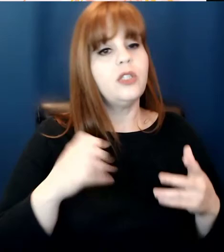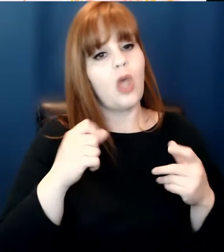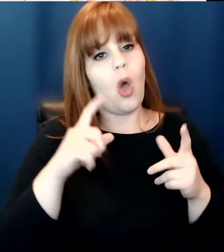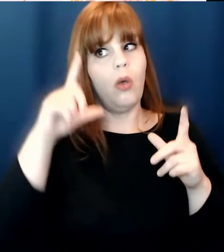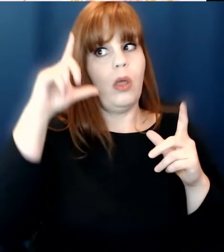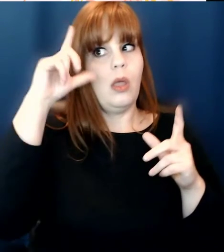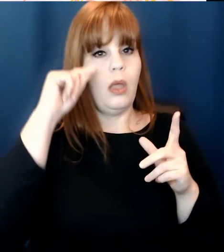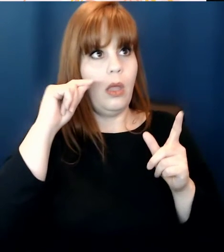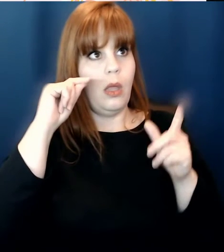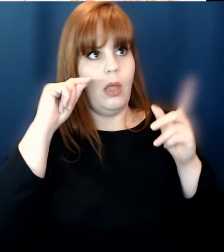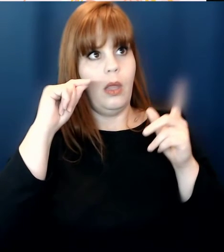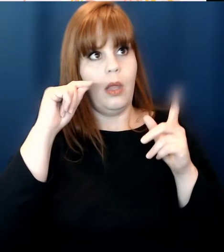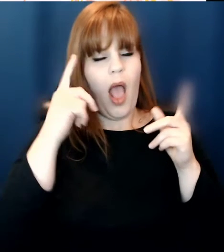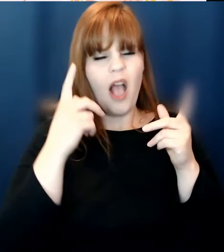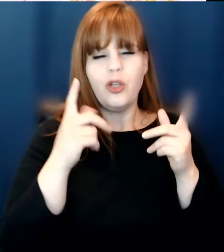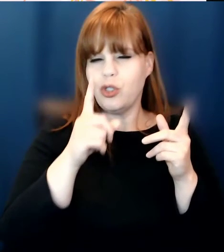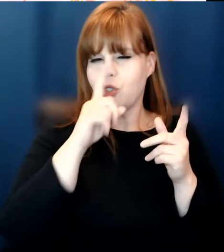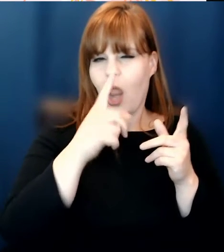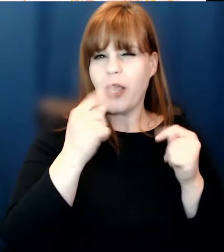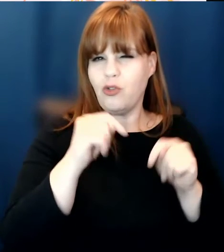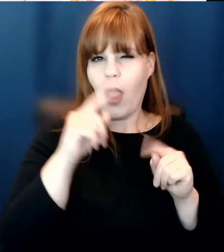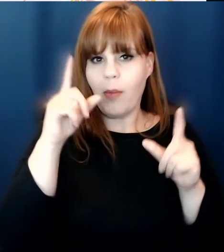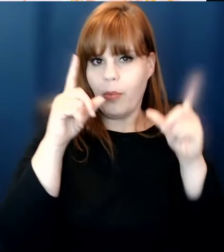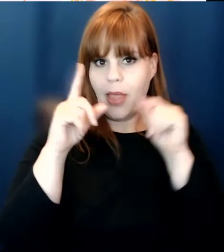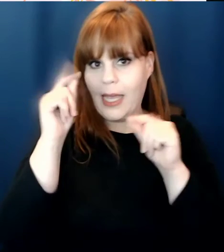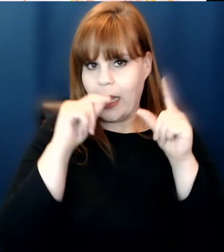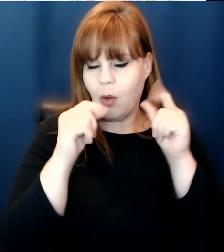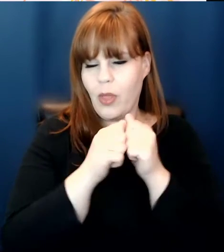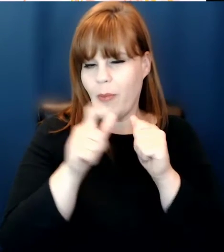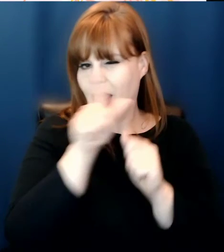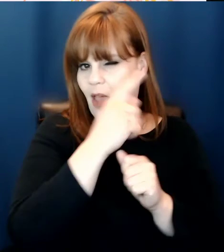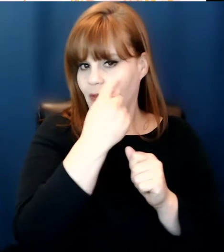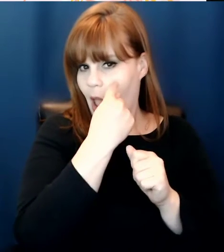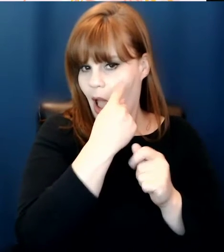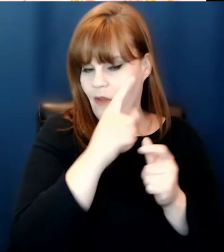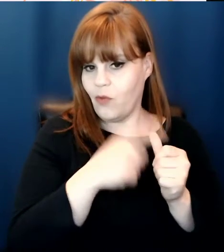So I can just blink with my left eye first.